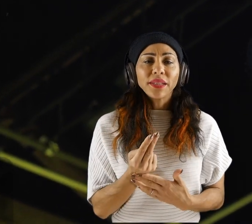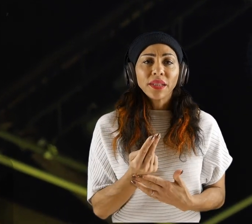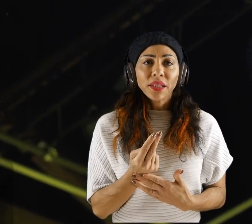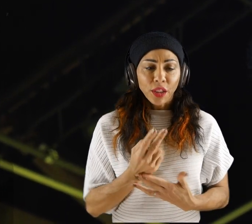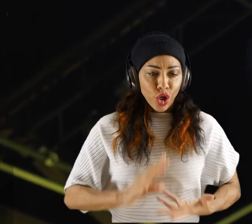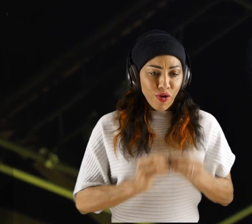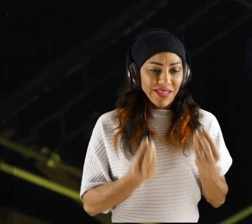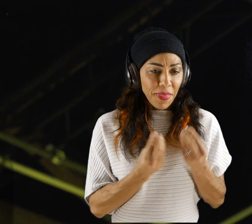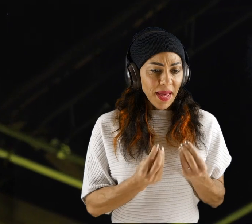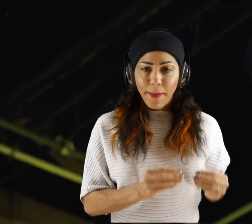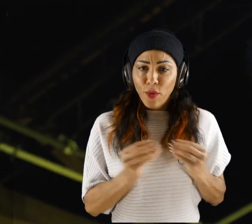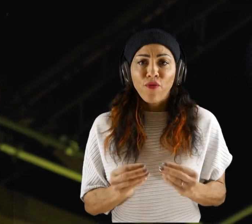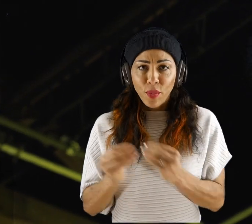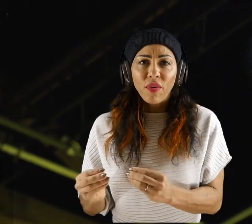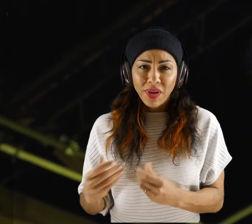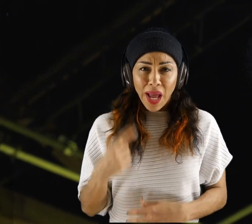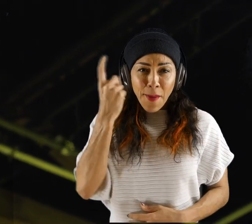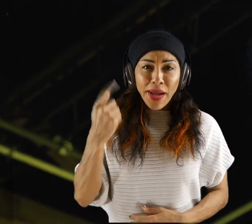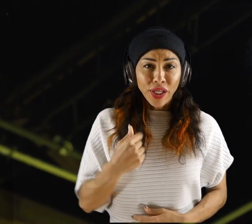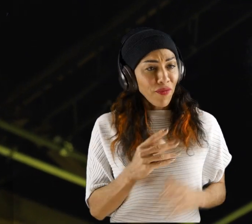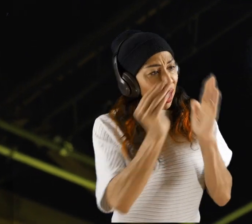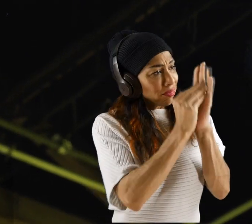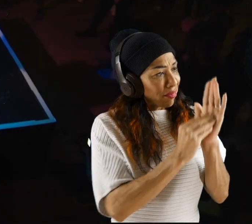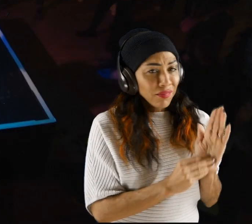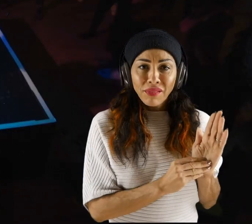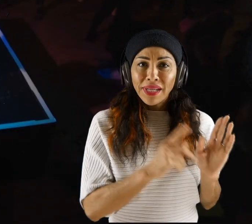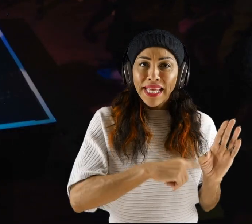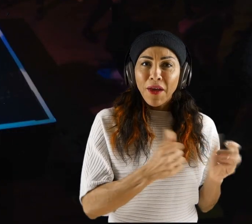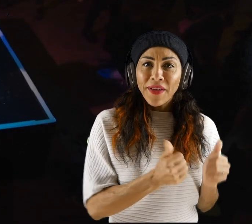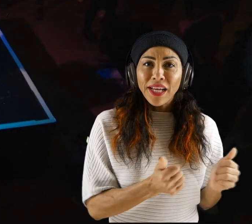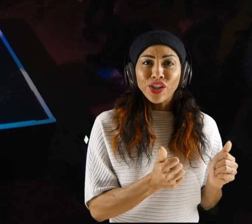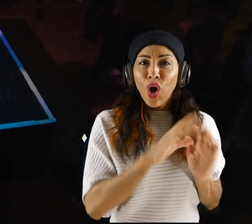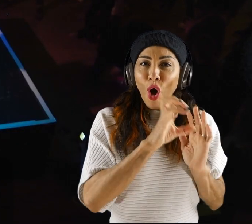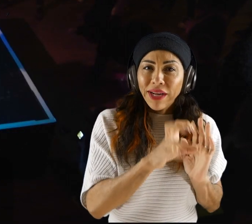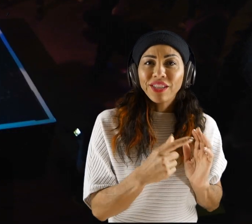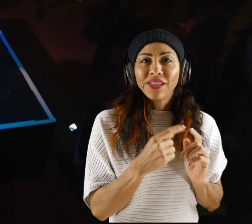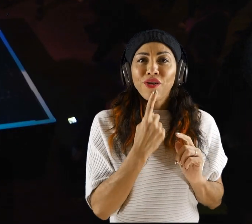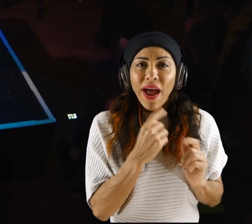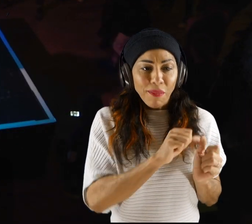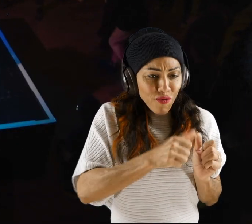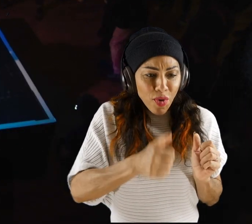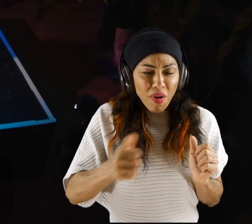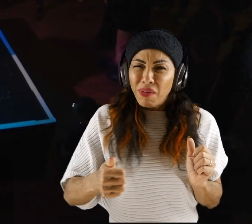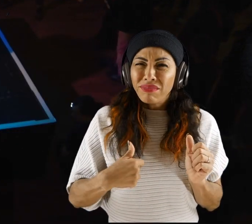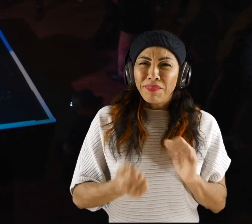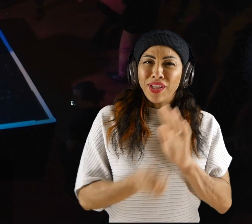Yeah. Is that a helpful answer? Yeah, totally. Thank you. This is really cool. And I do agree with you on this, but I just wanted